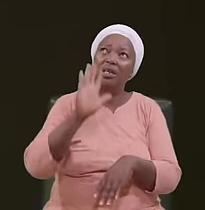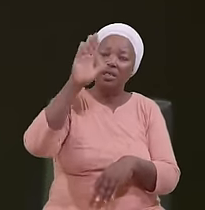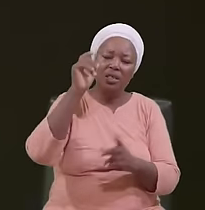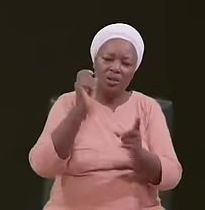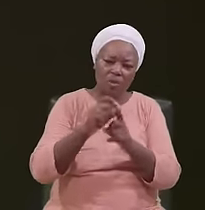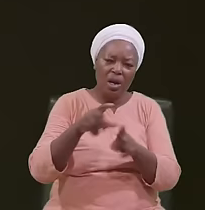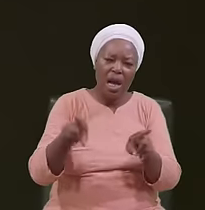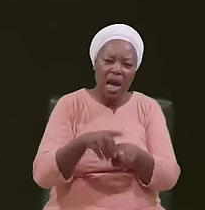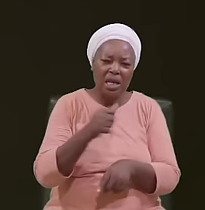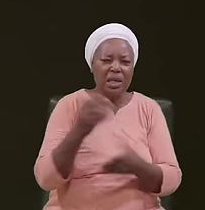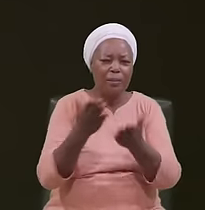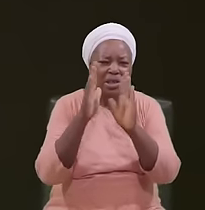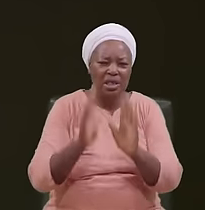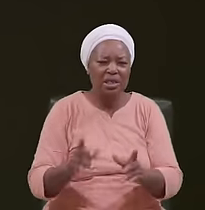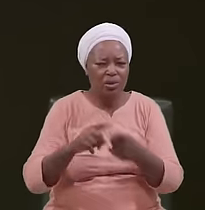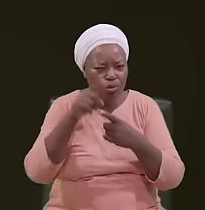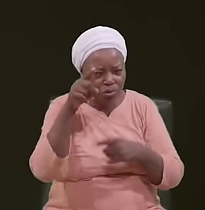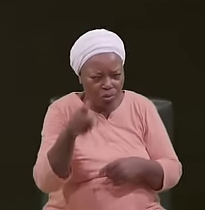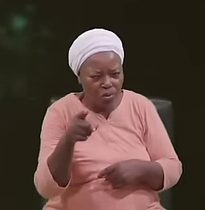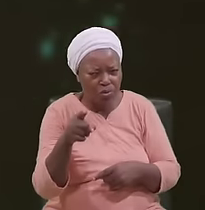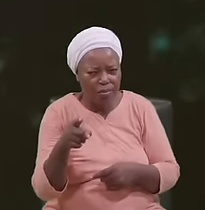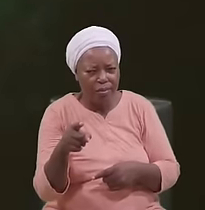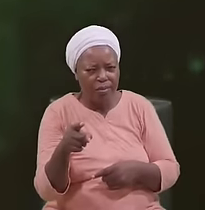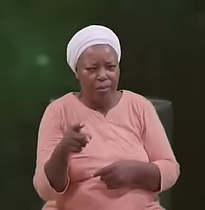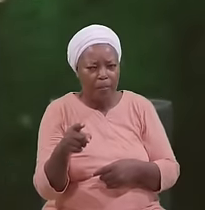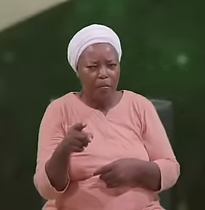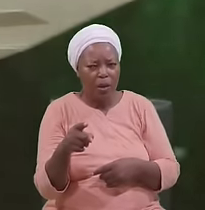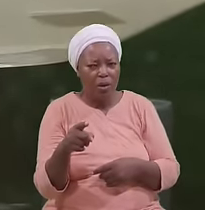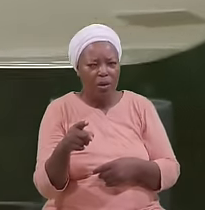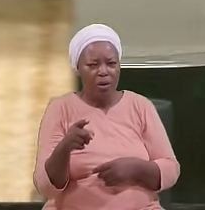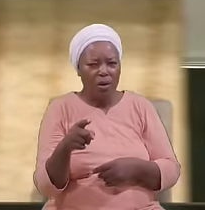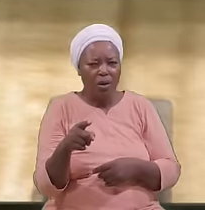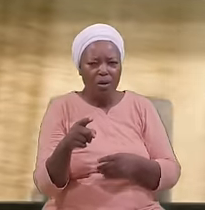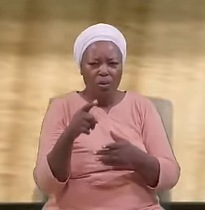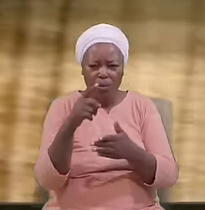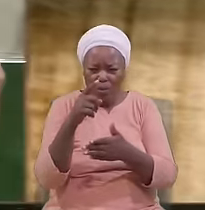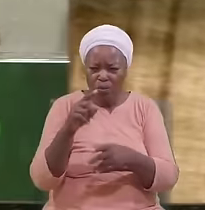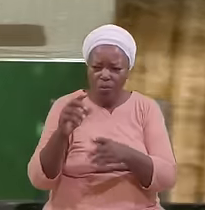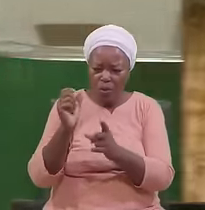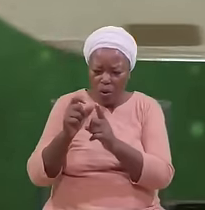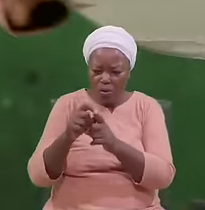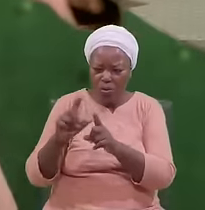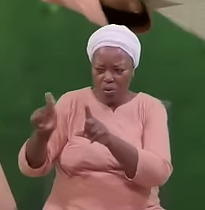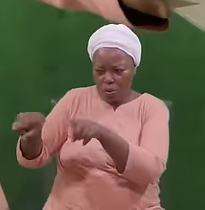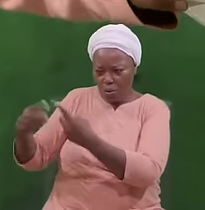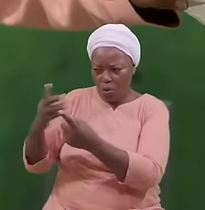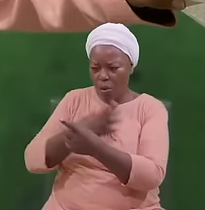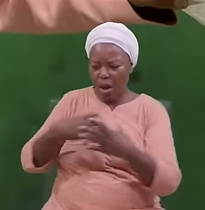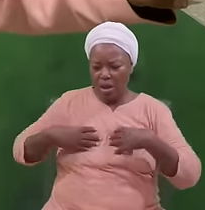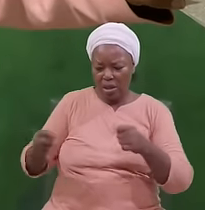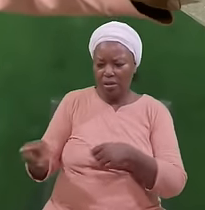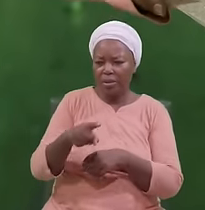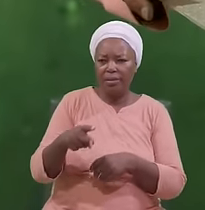a messenger to you, word, go and heal him. He sent his